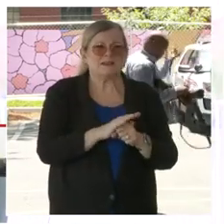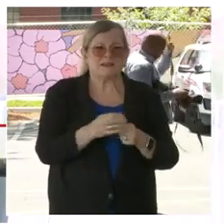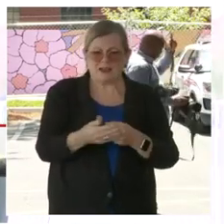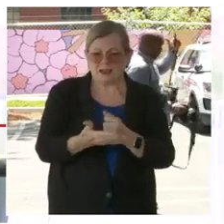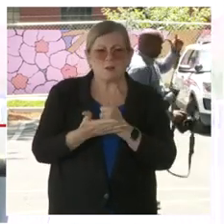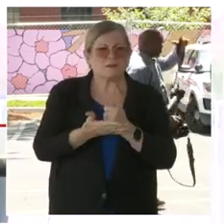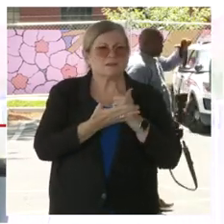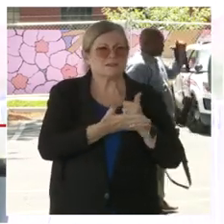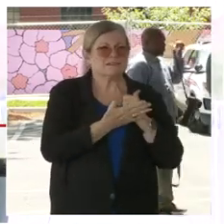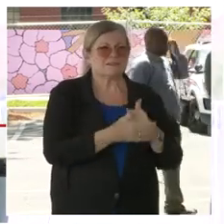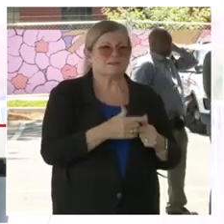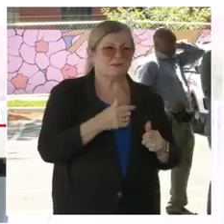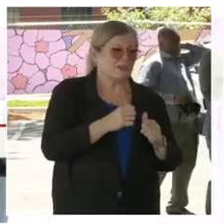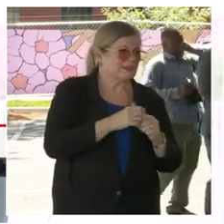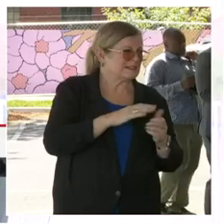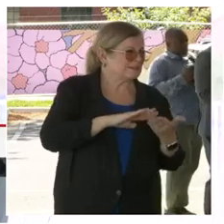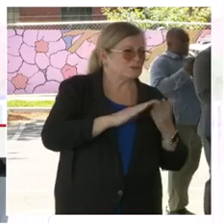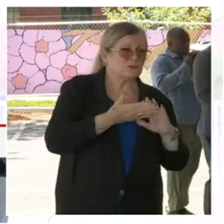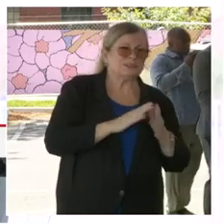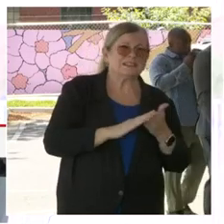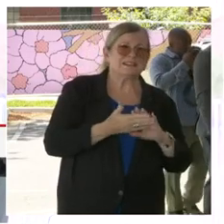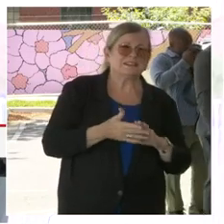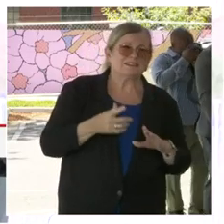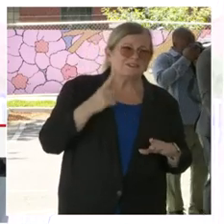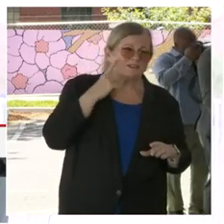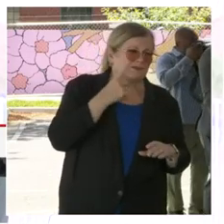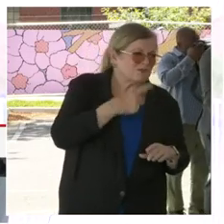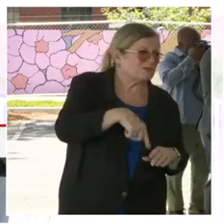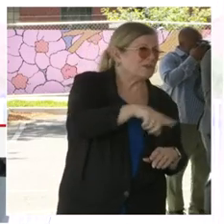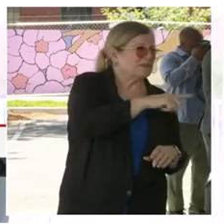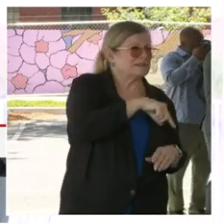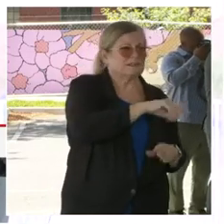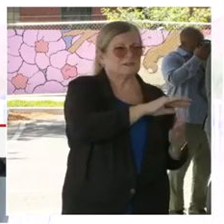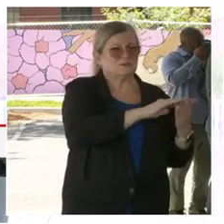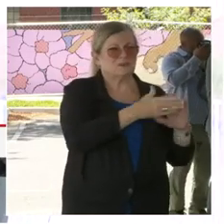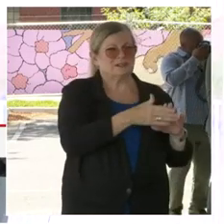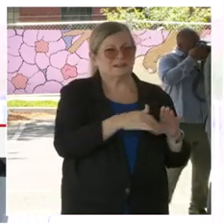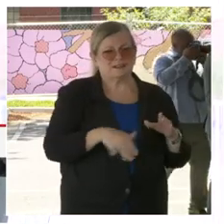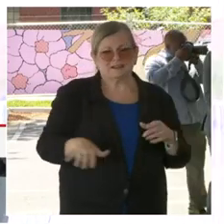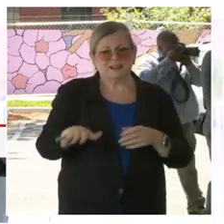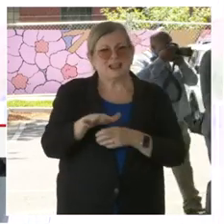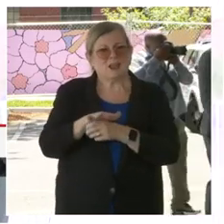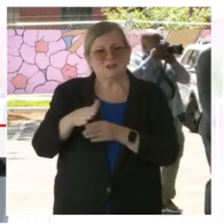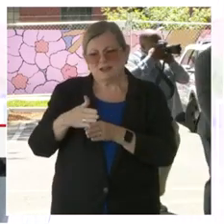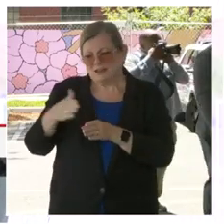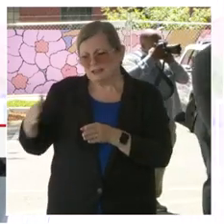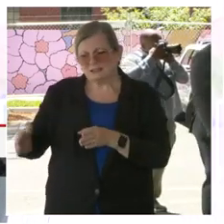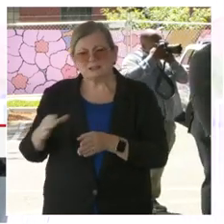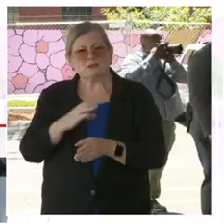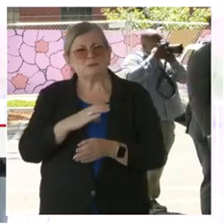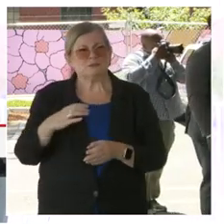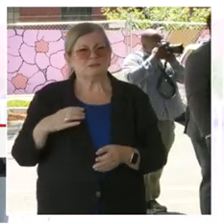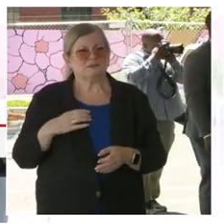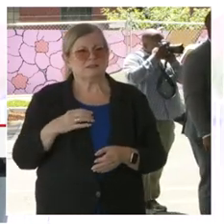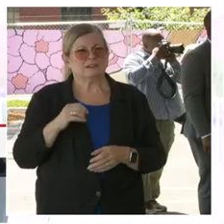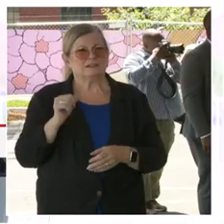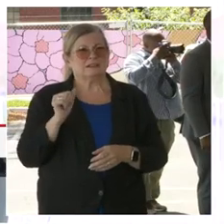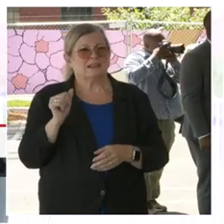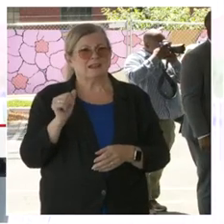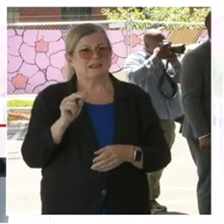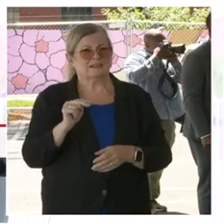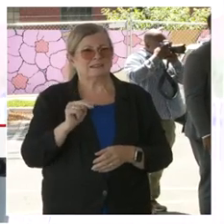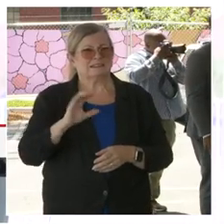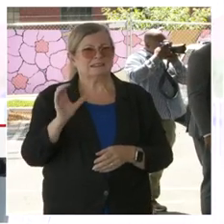community's ground-level representative body, the Area Neighborhood Commission. I want to thank ANC 8C, particularly Chairman